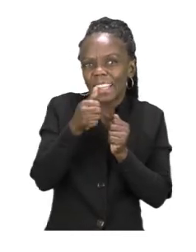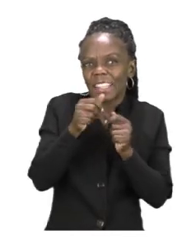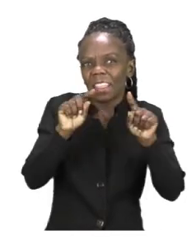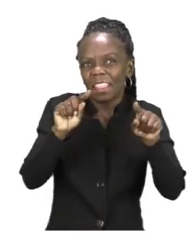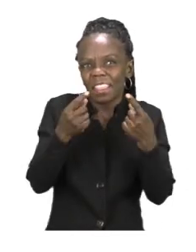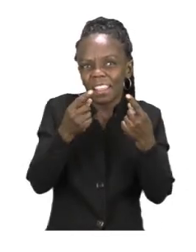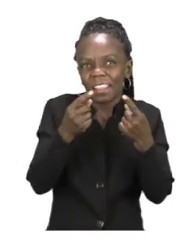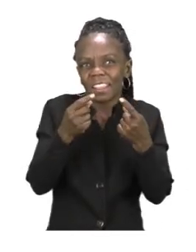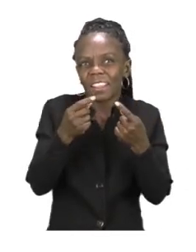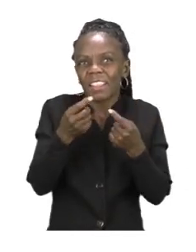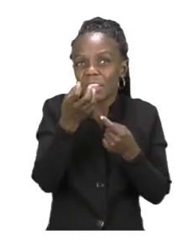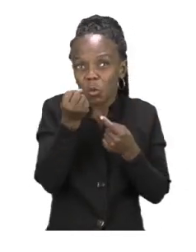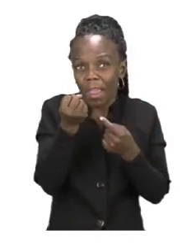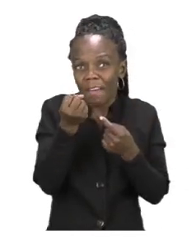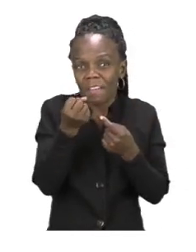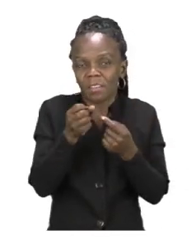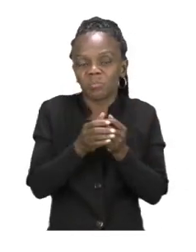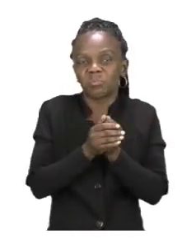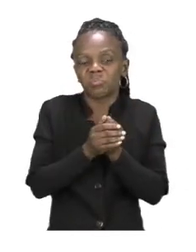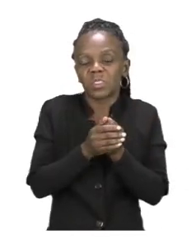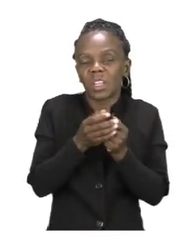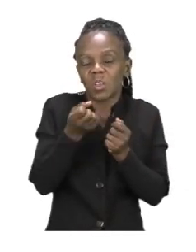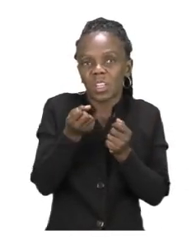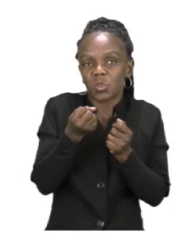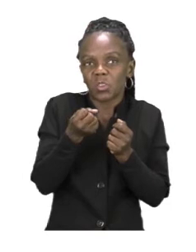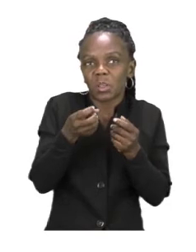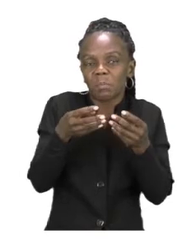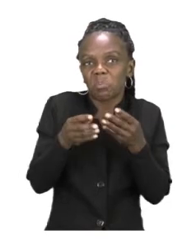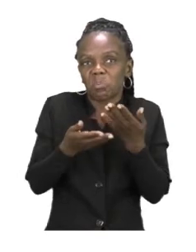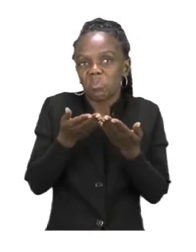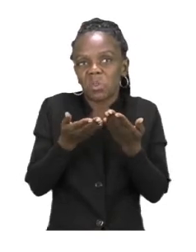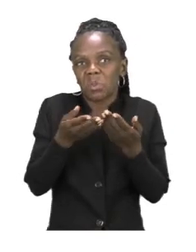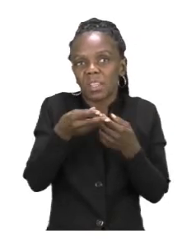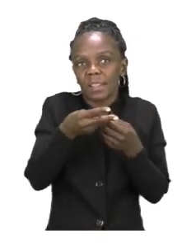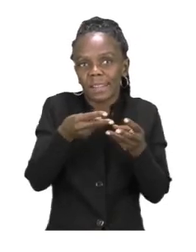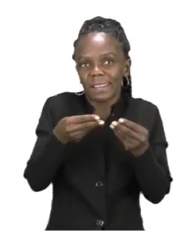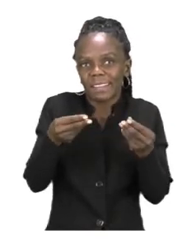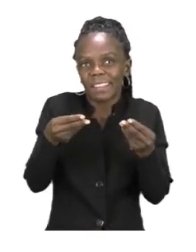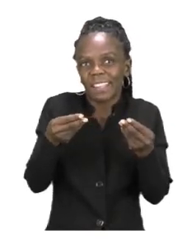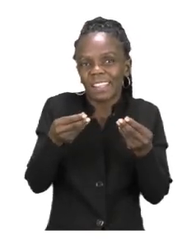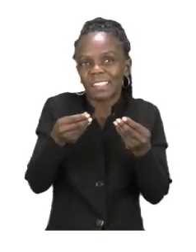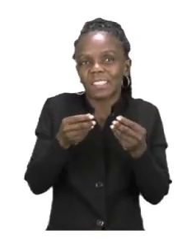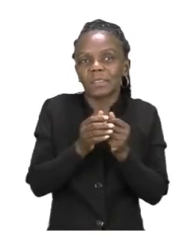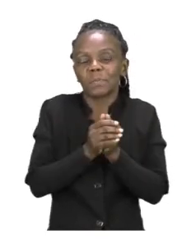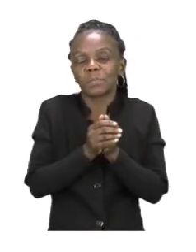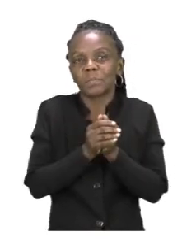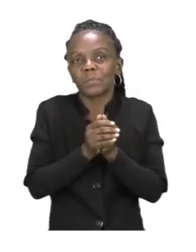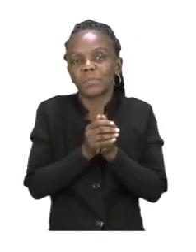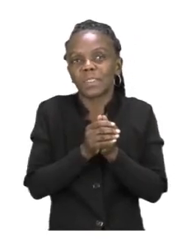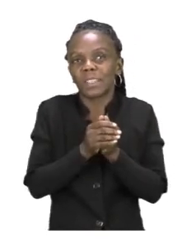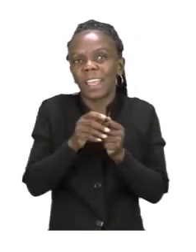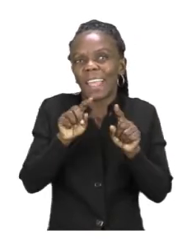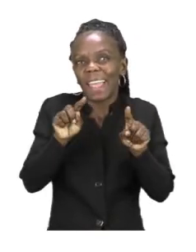In this case, you can use sand or rice or cotton, anything that